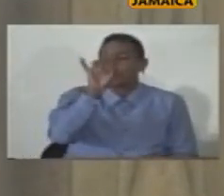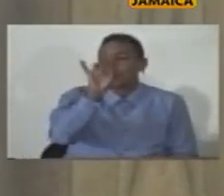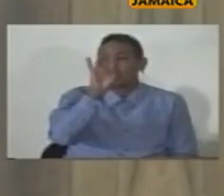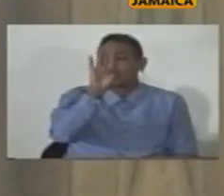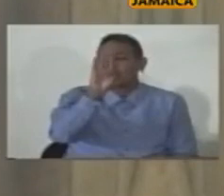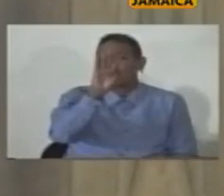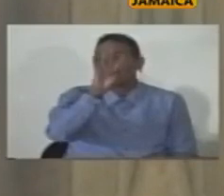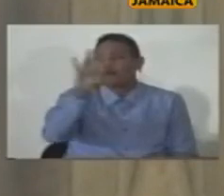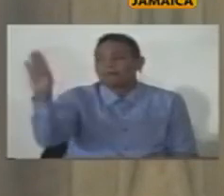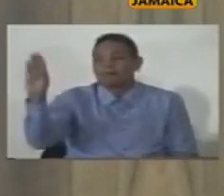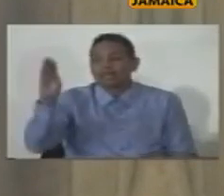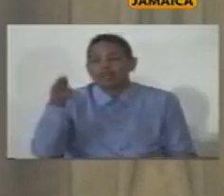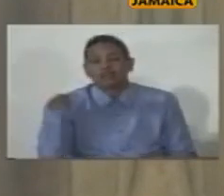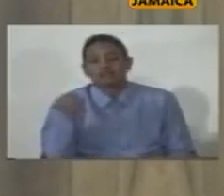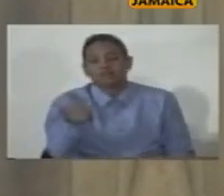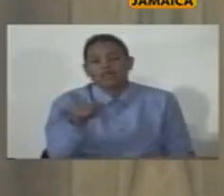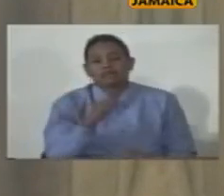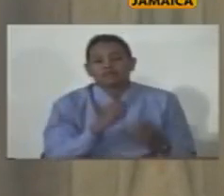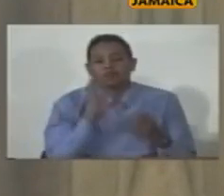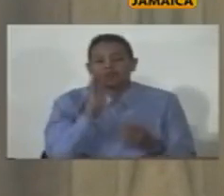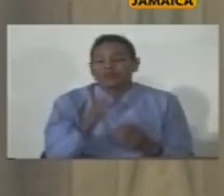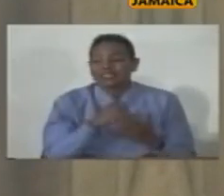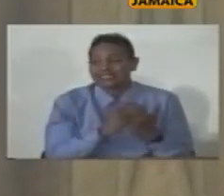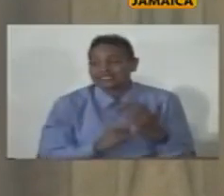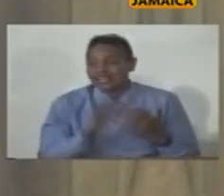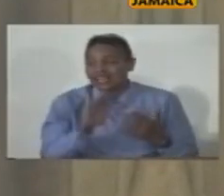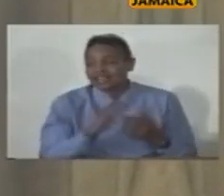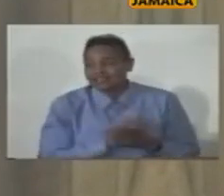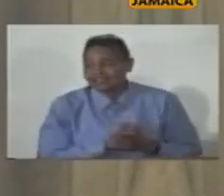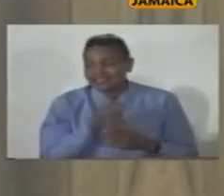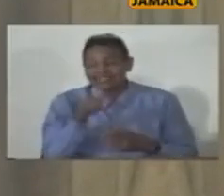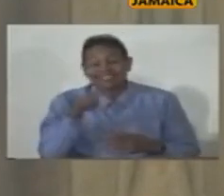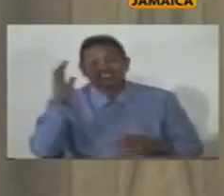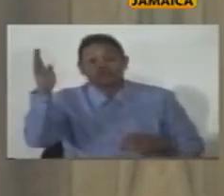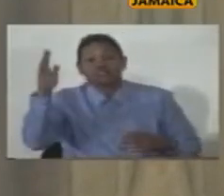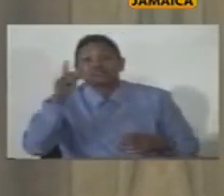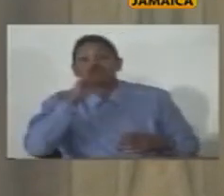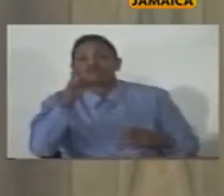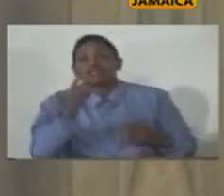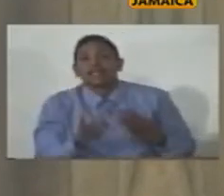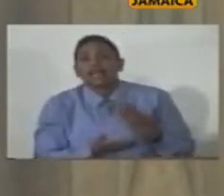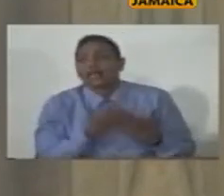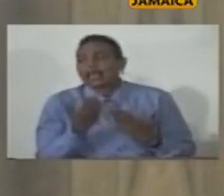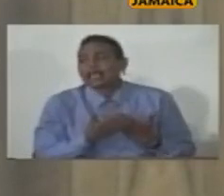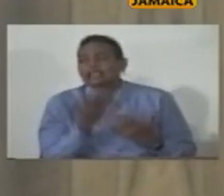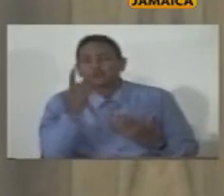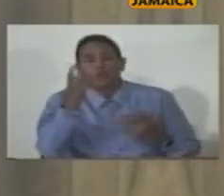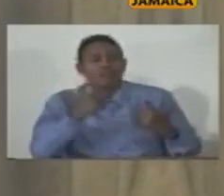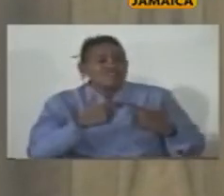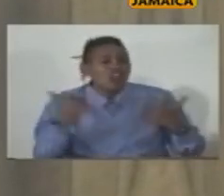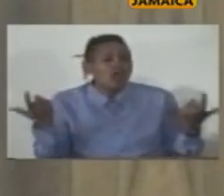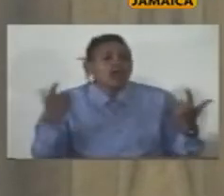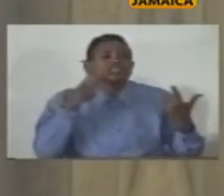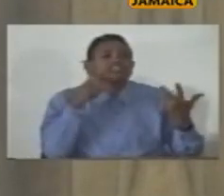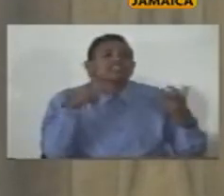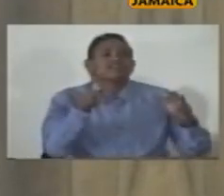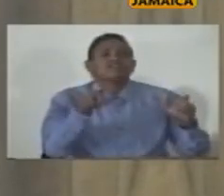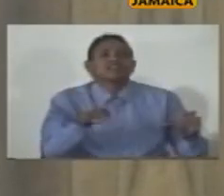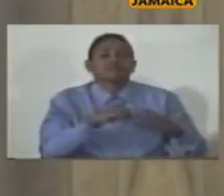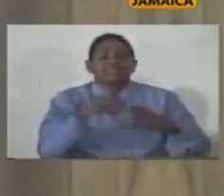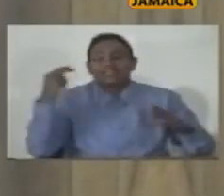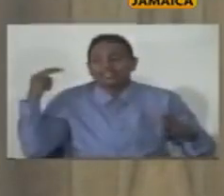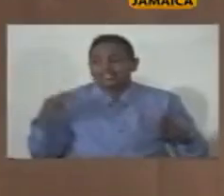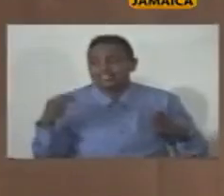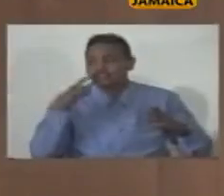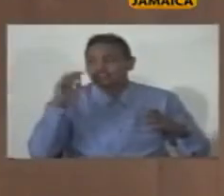$3.84 billion. This, Mr. Speaker, is easily one of the largest investments in the history